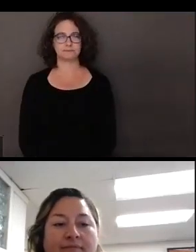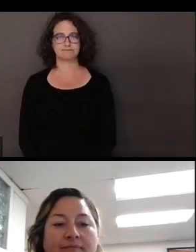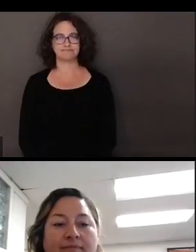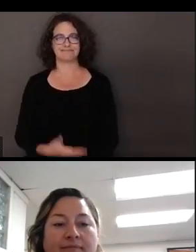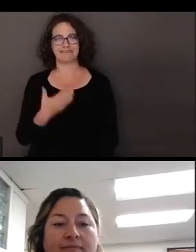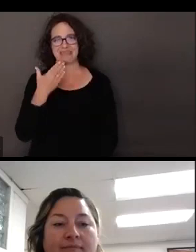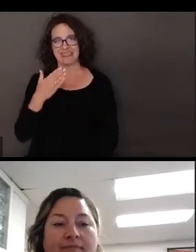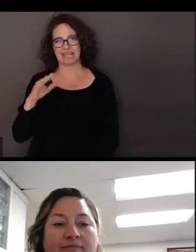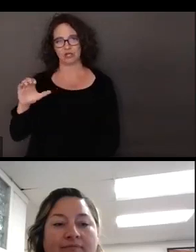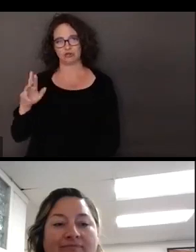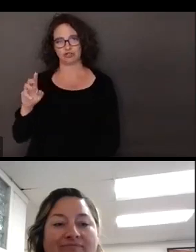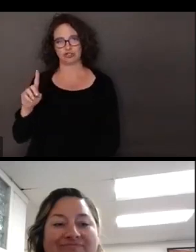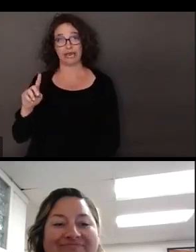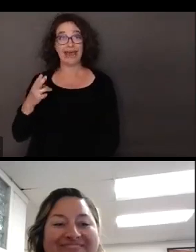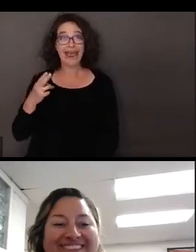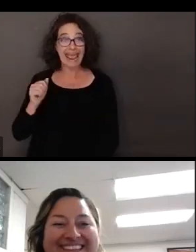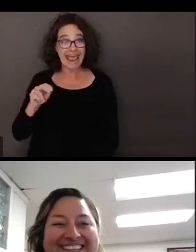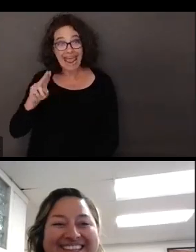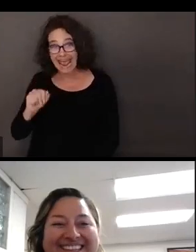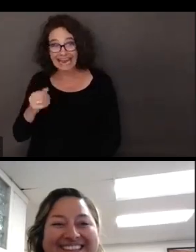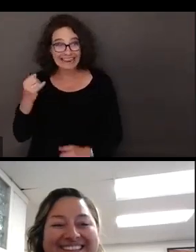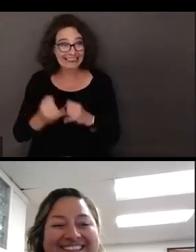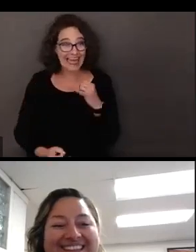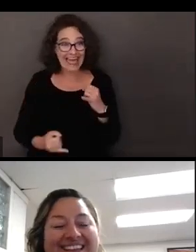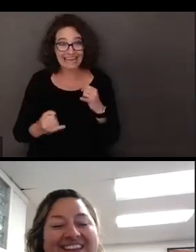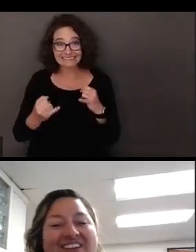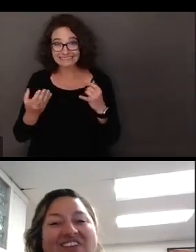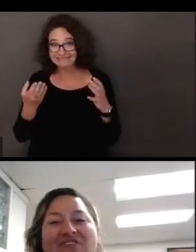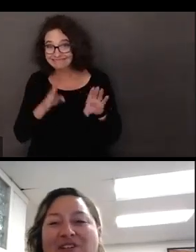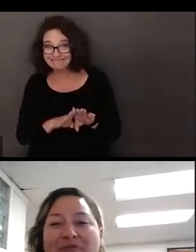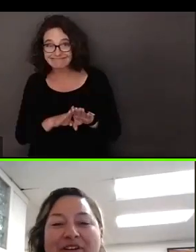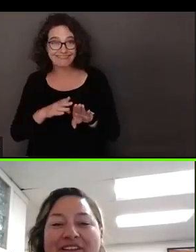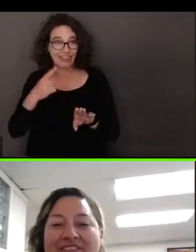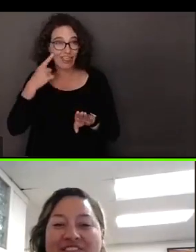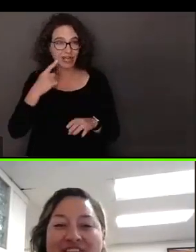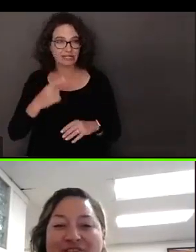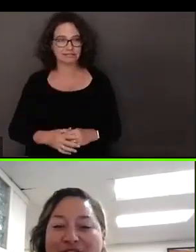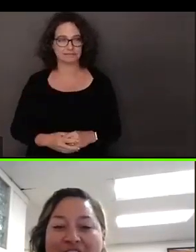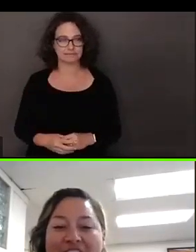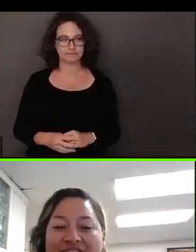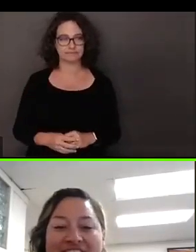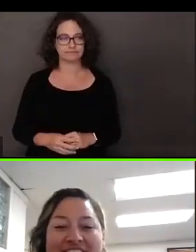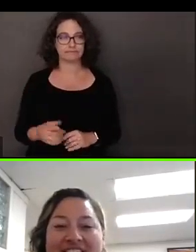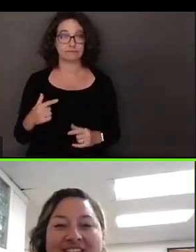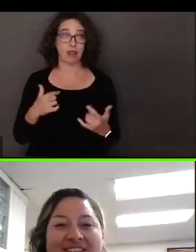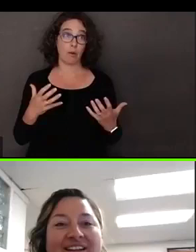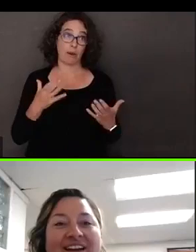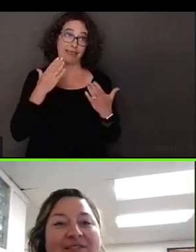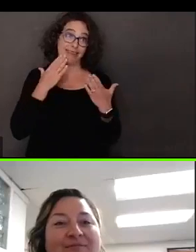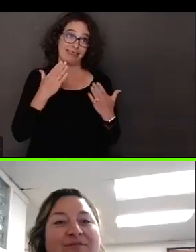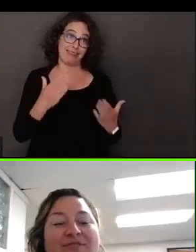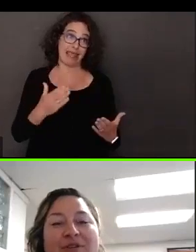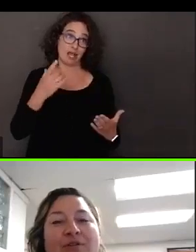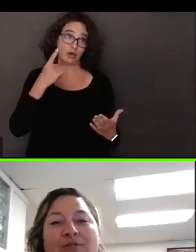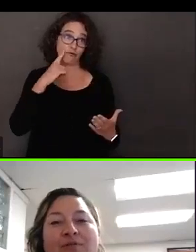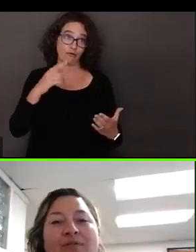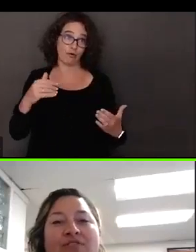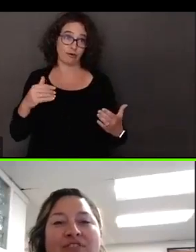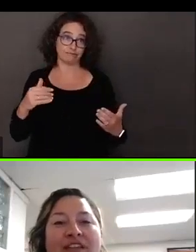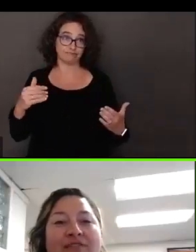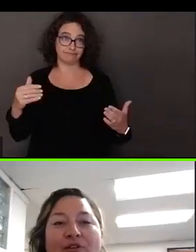Thank you, Chad. Hannah, bring us home. Any closing thoughts from you? Well, I want to thank you for having us, and I am